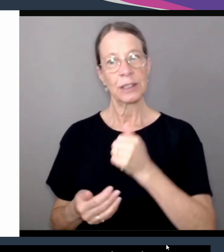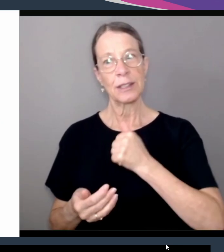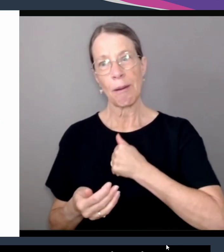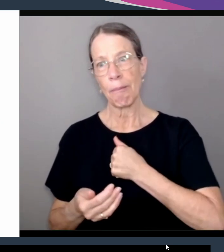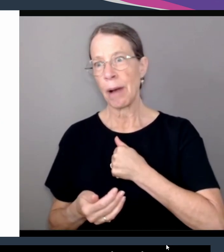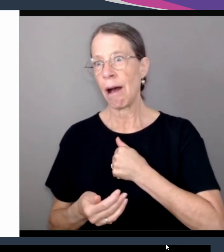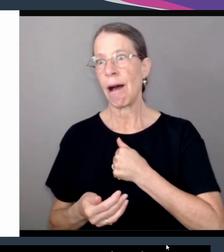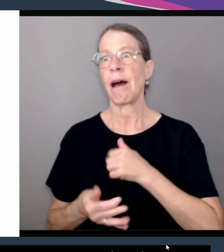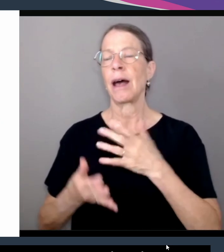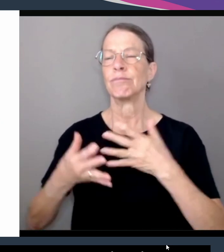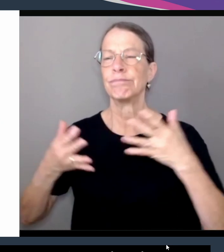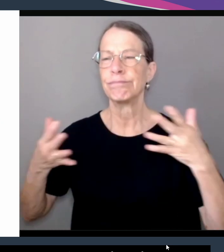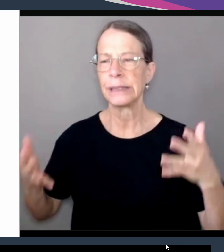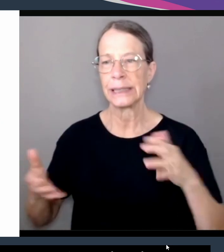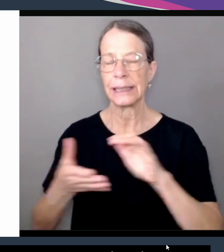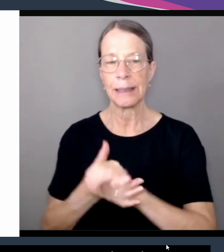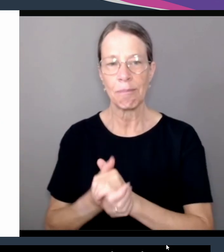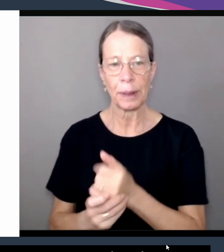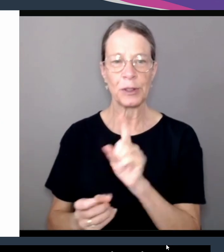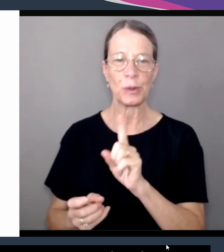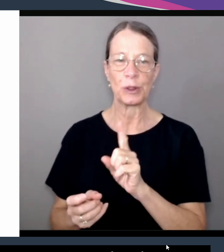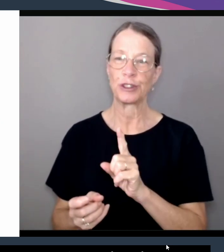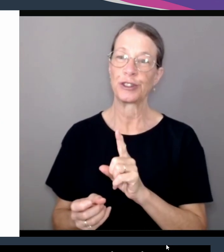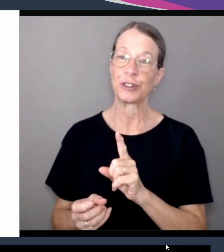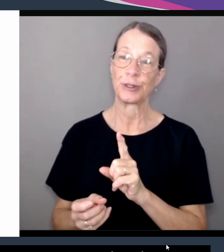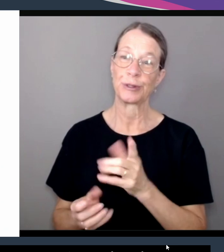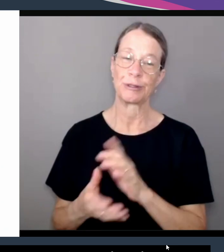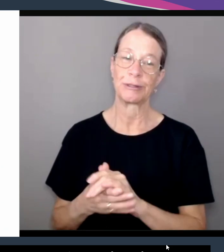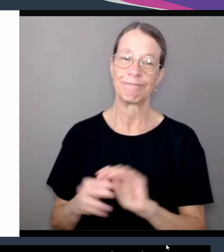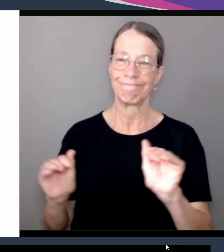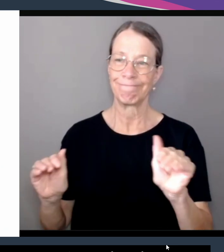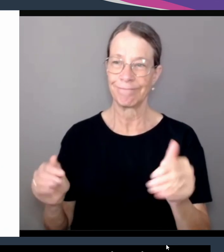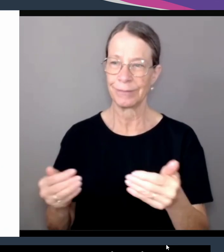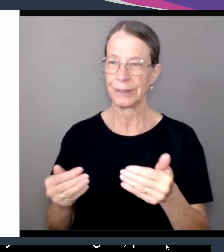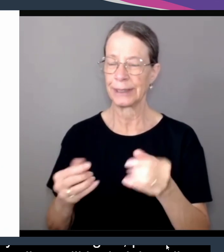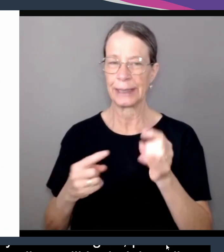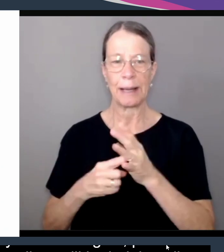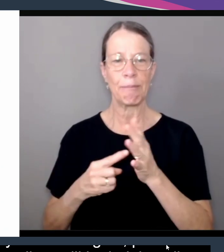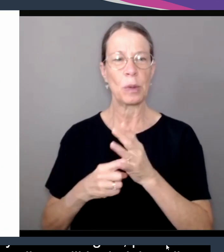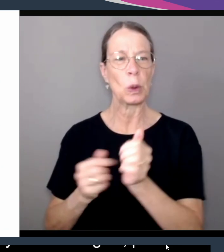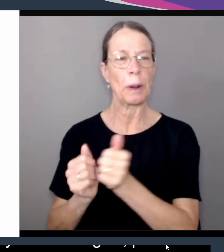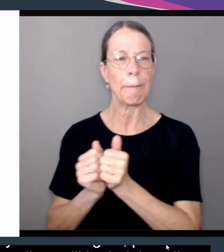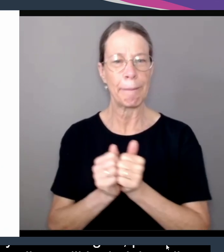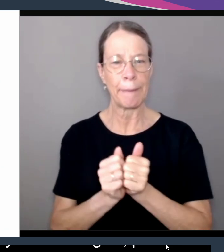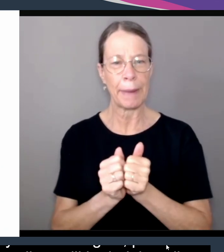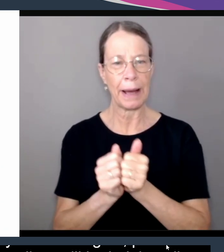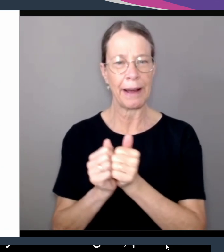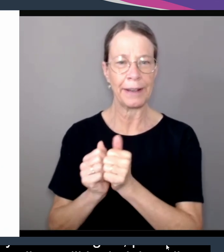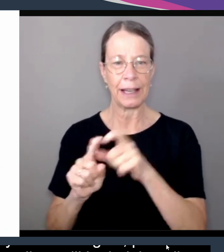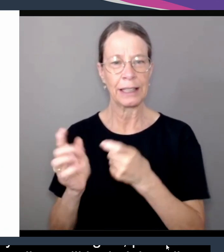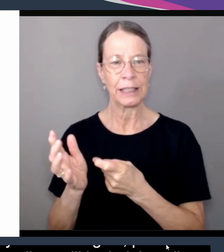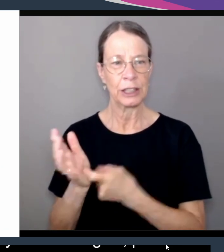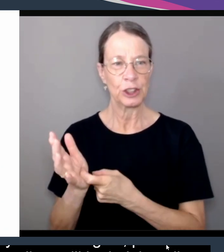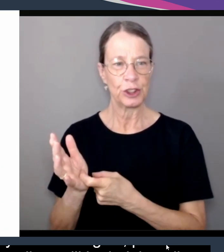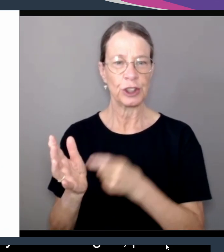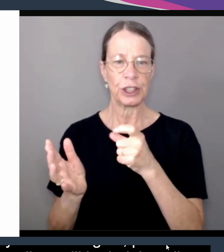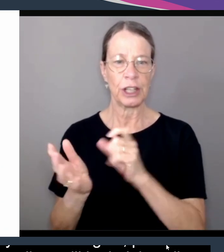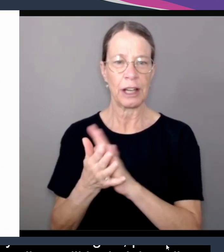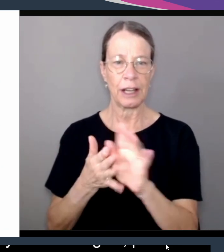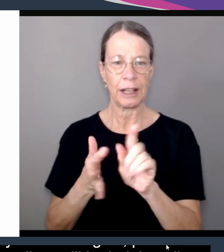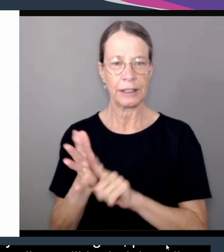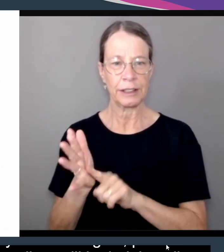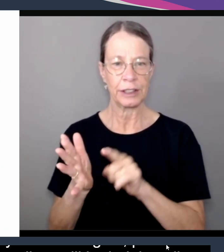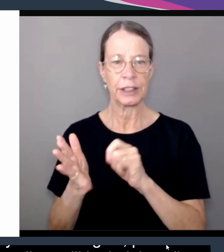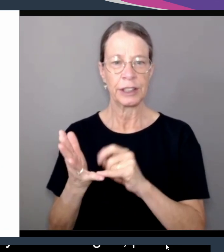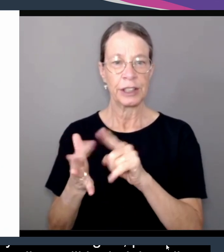pleasure to introduce a really critical partner for us, Dr. Chelsea Chapman, who's